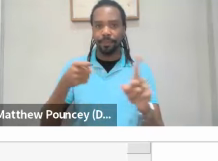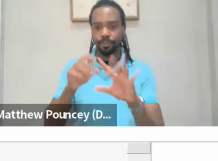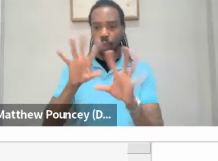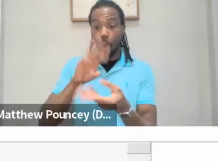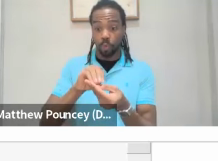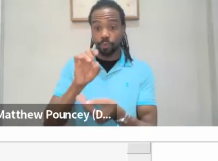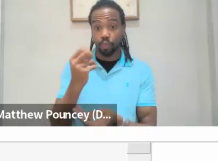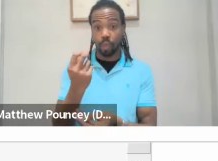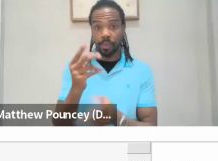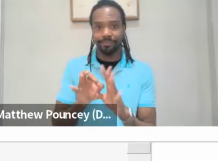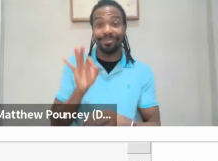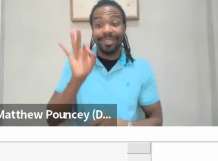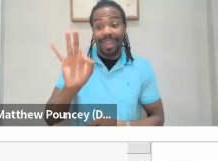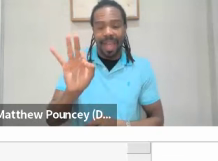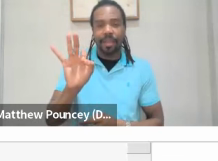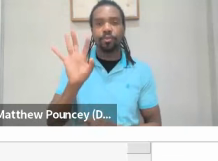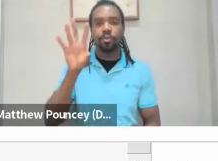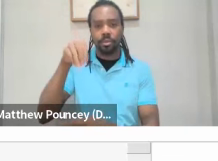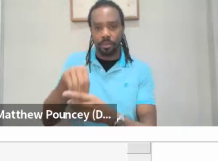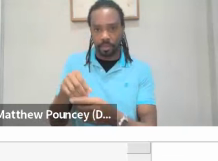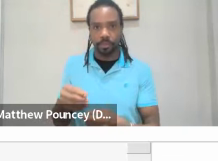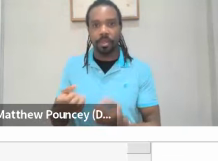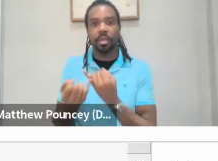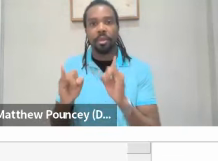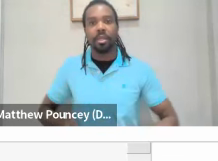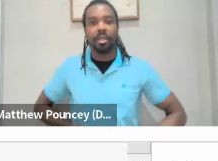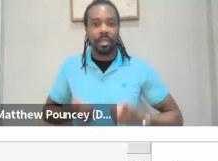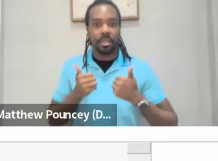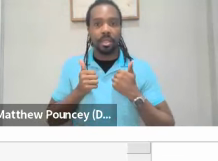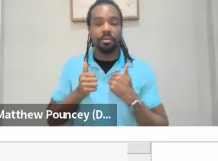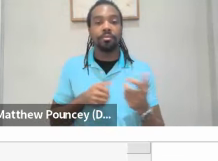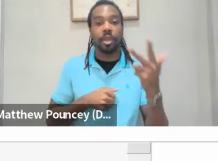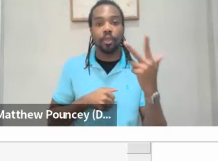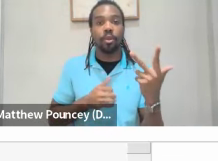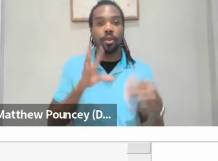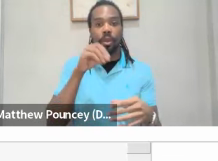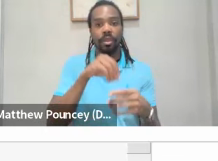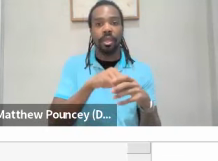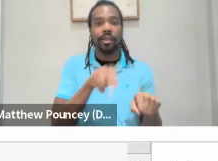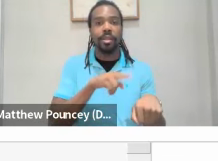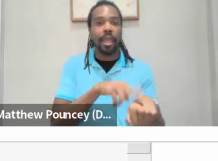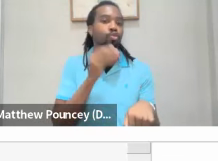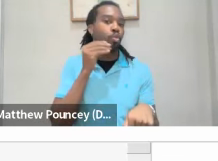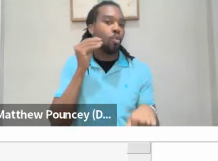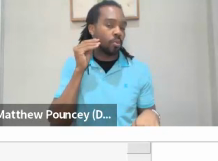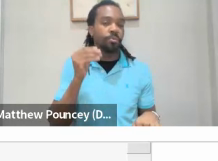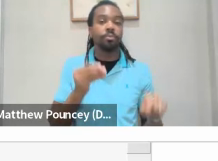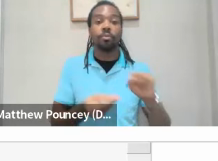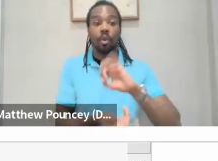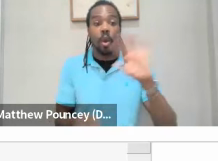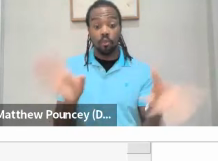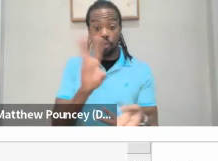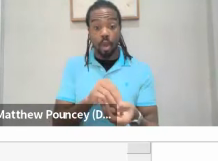living placements and 3 were in natural homes. Overall, during the pandemic, we've